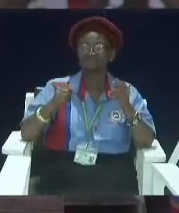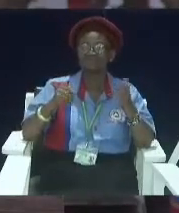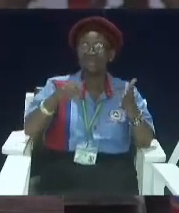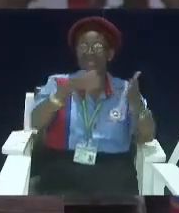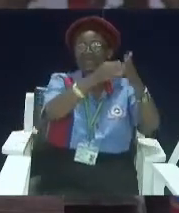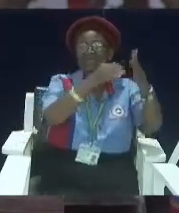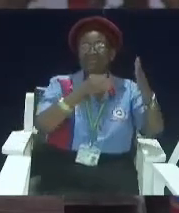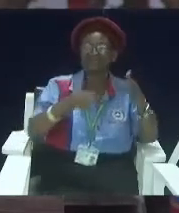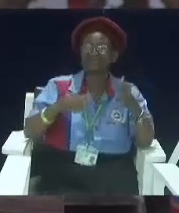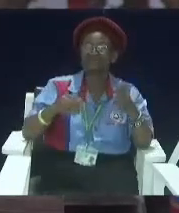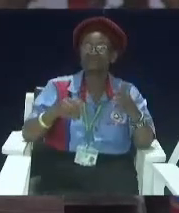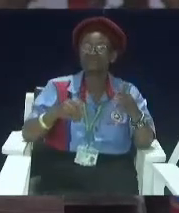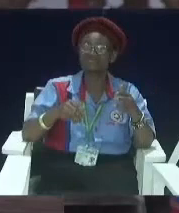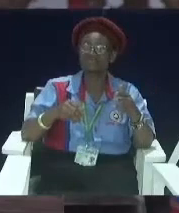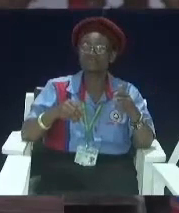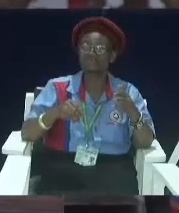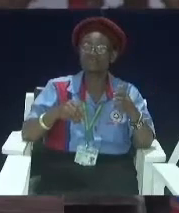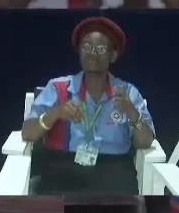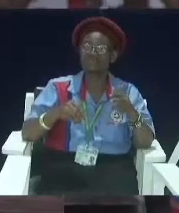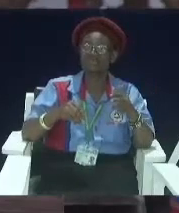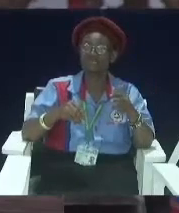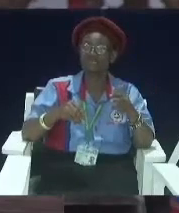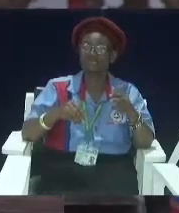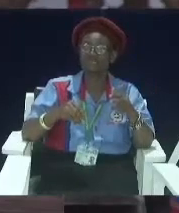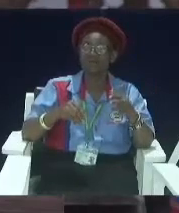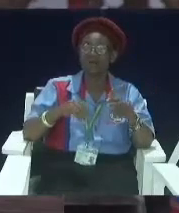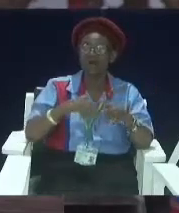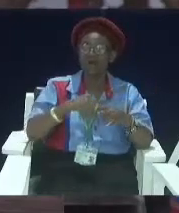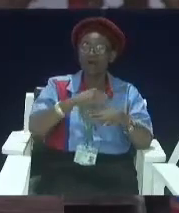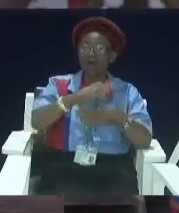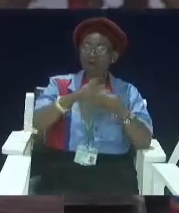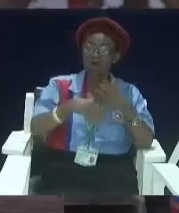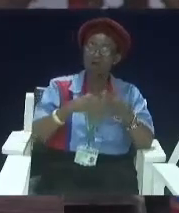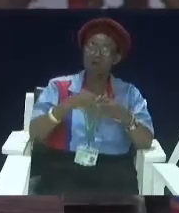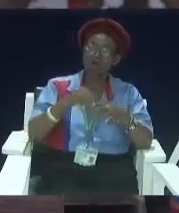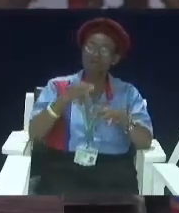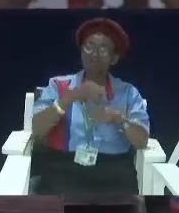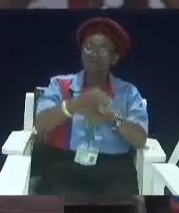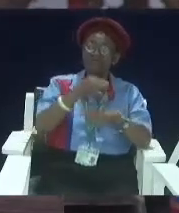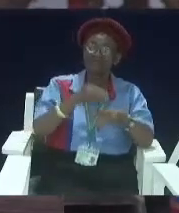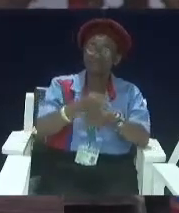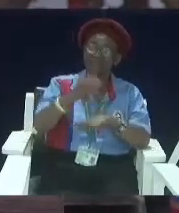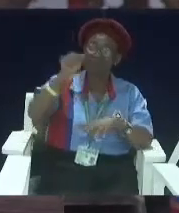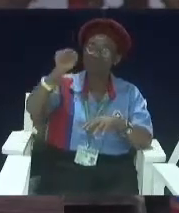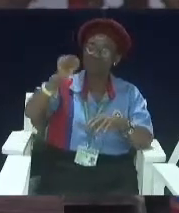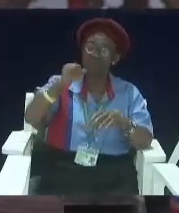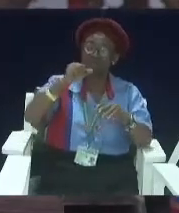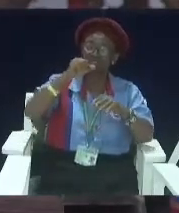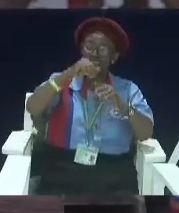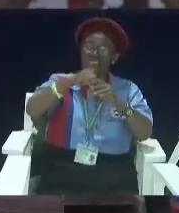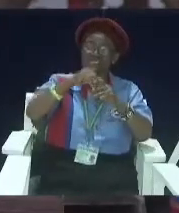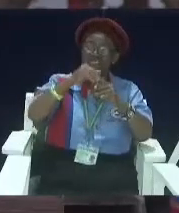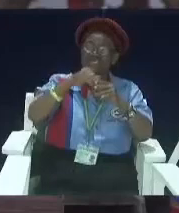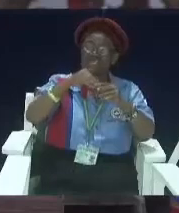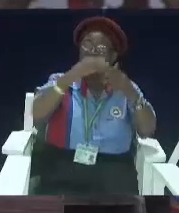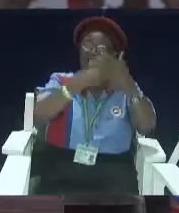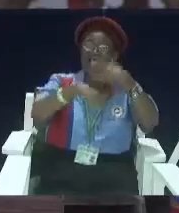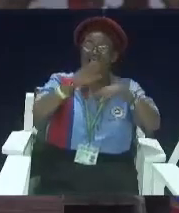against whom all evil, all forces in heaven or not underneath the